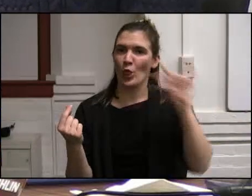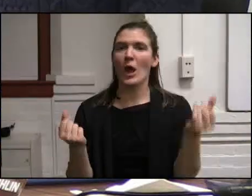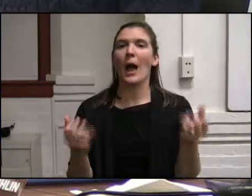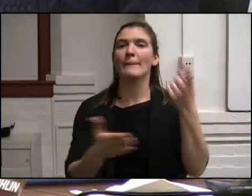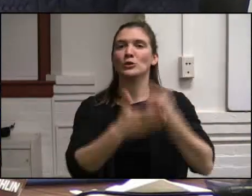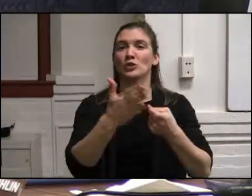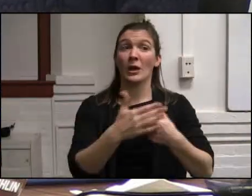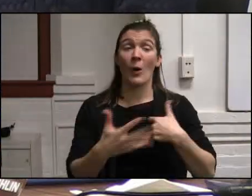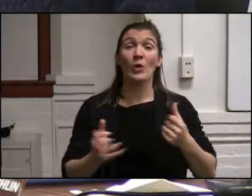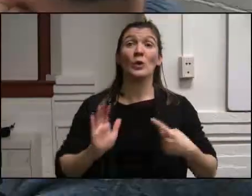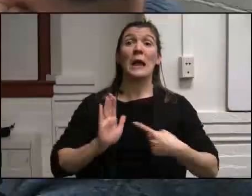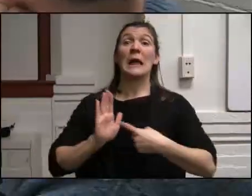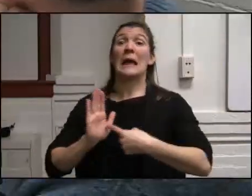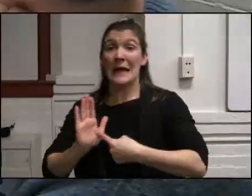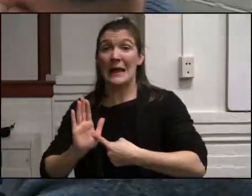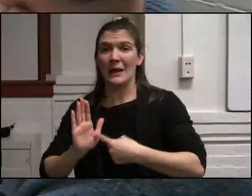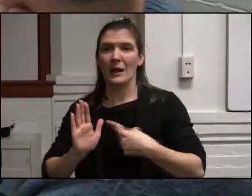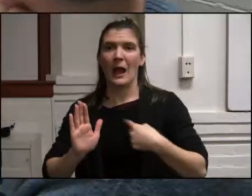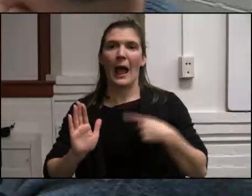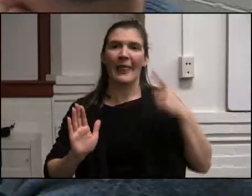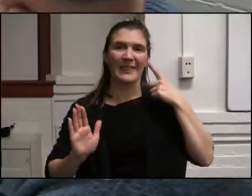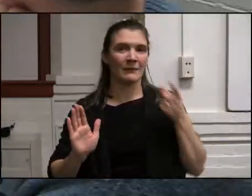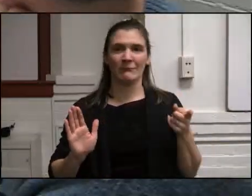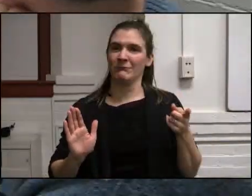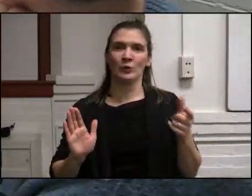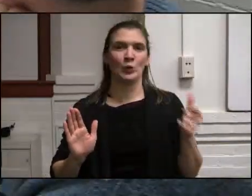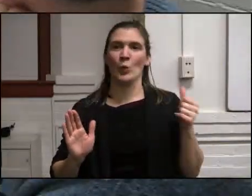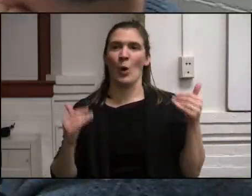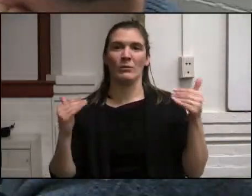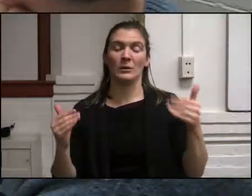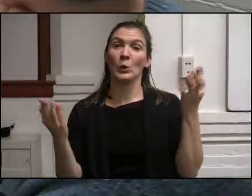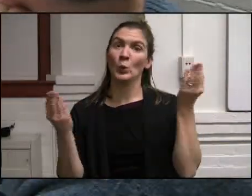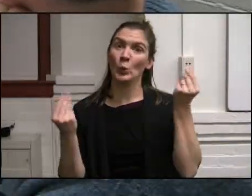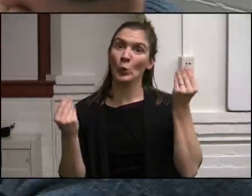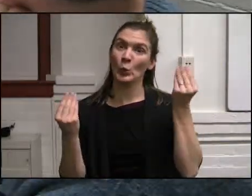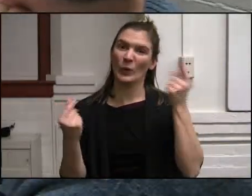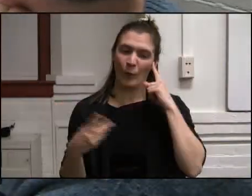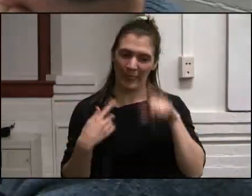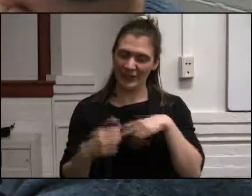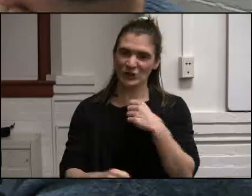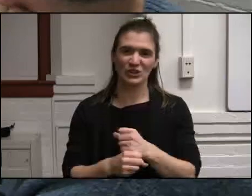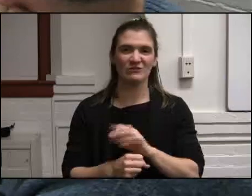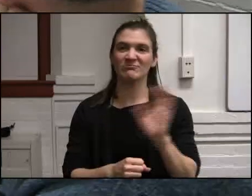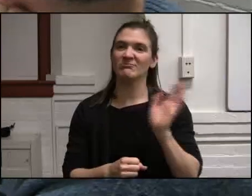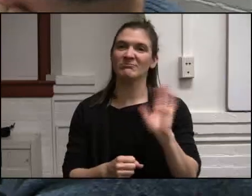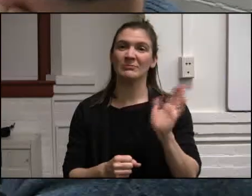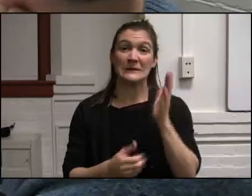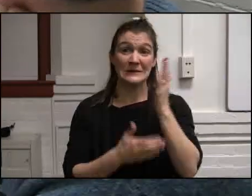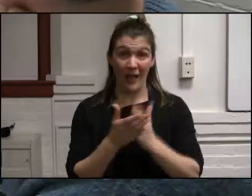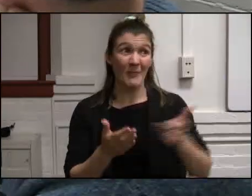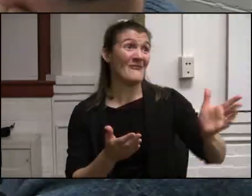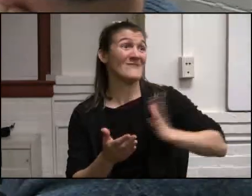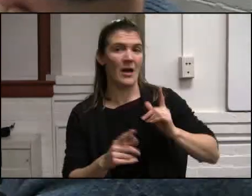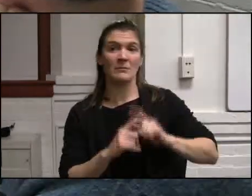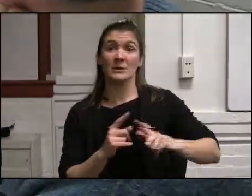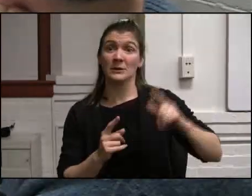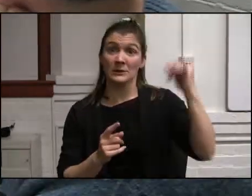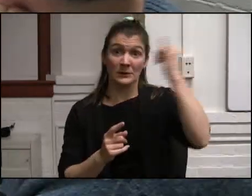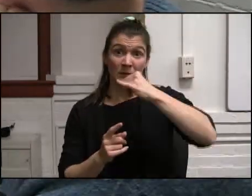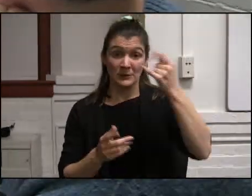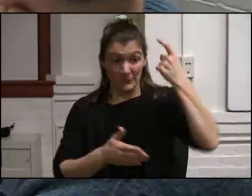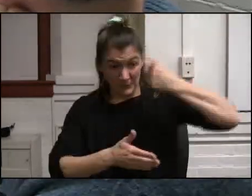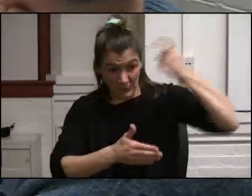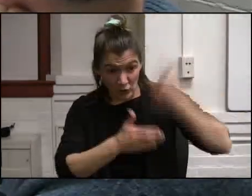to you, although I don't anticipate you're going to want to pursue any of that for this particular budget because there's some very high price tags attached to